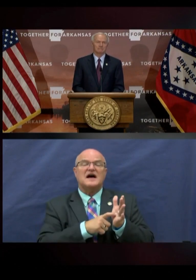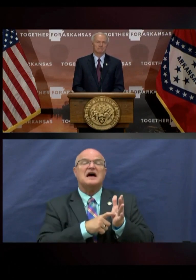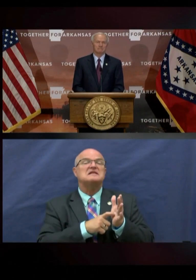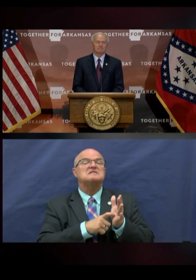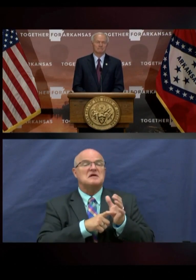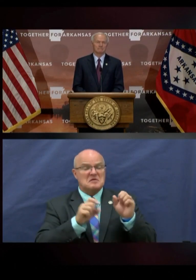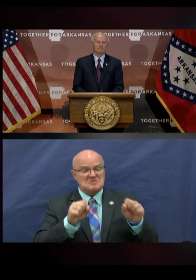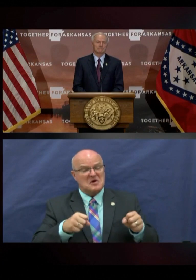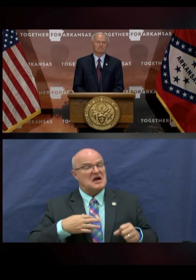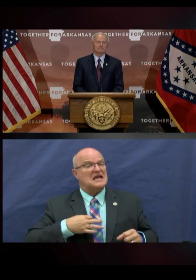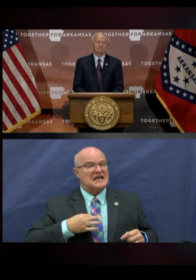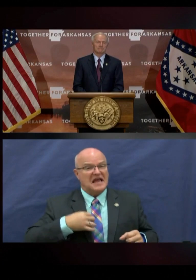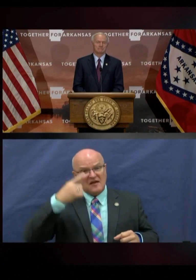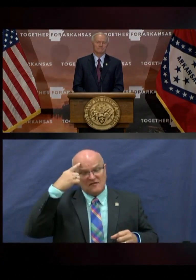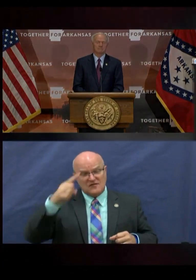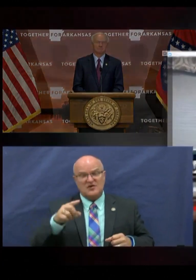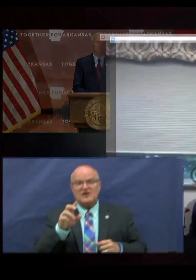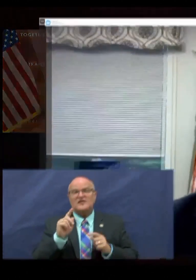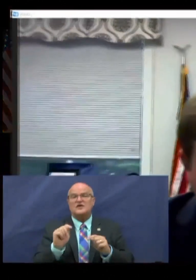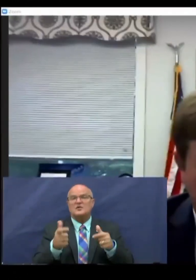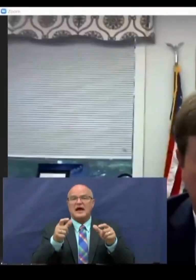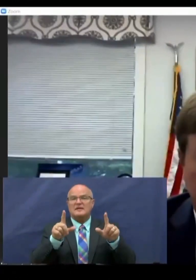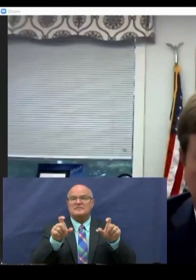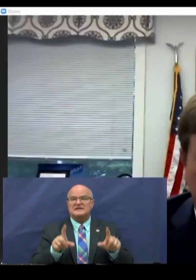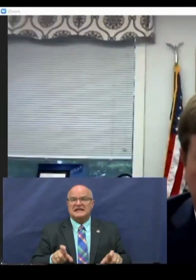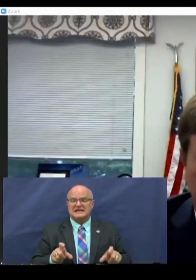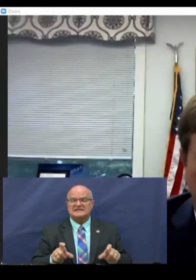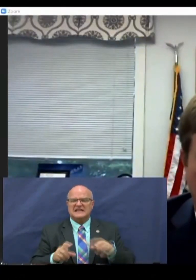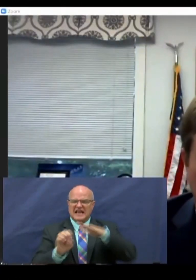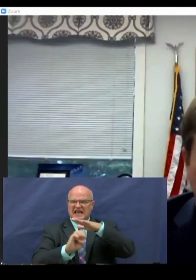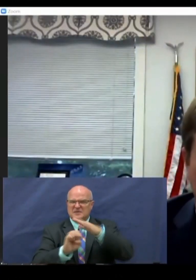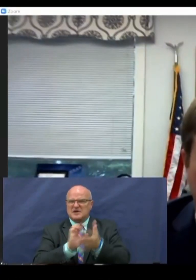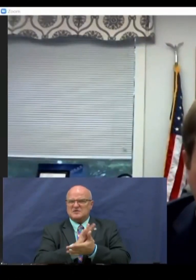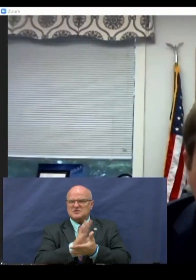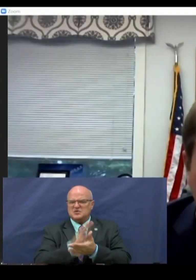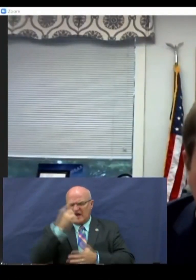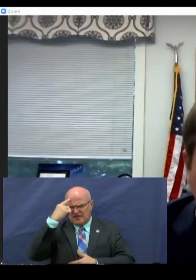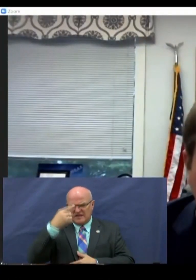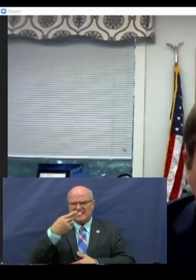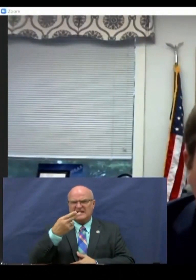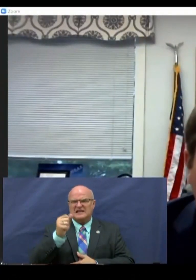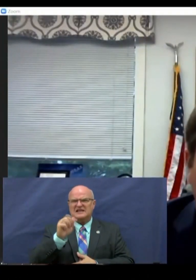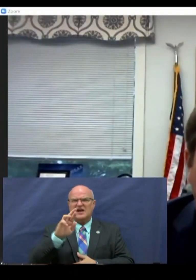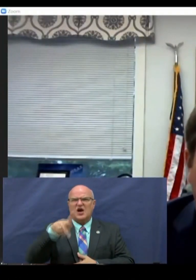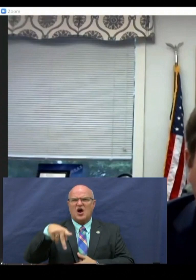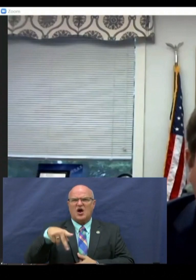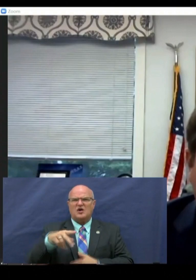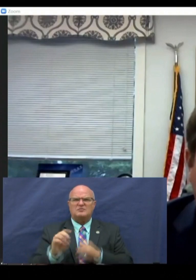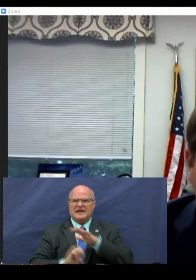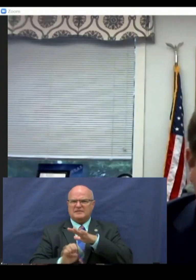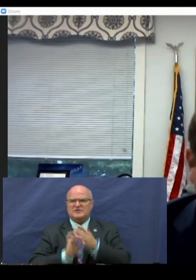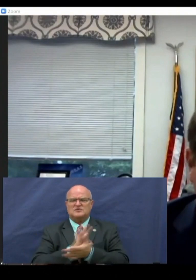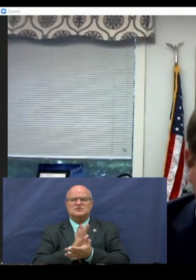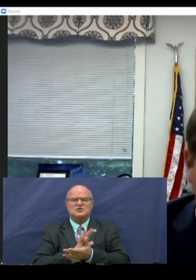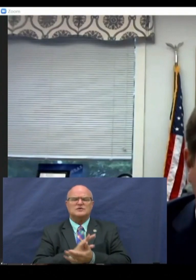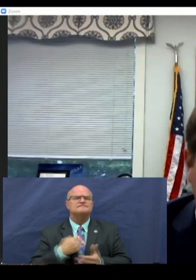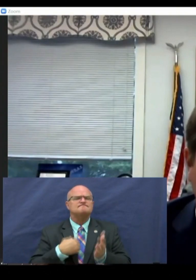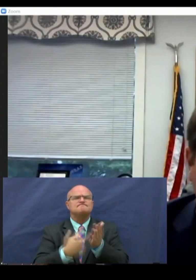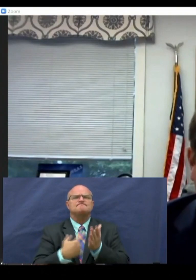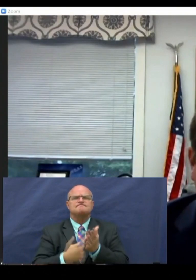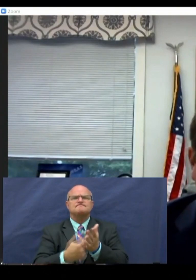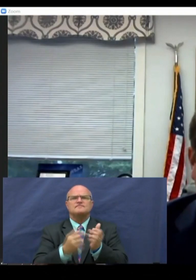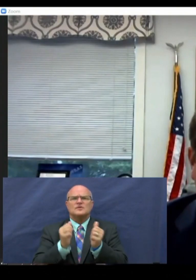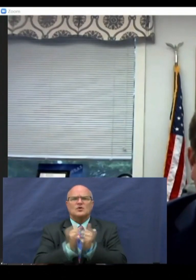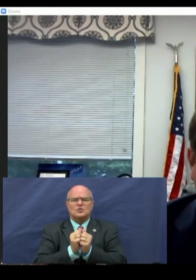potential candidate. That was one of their elementary schools. I think it was Hart Elementary School. And I talked to Dr.